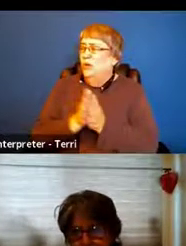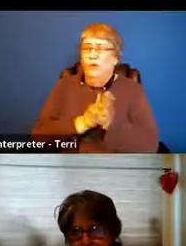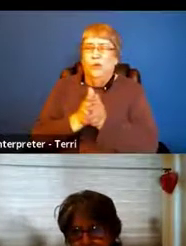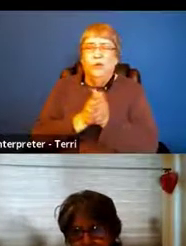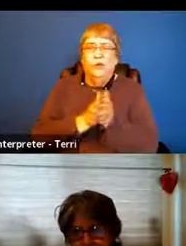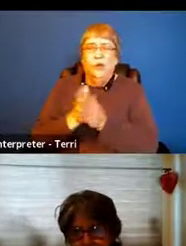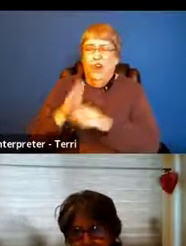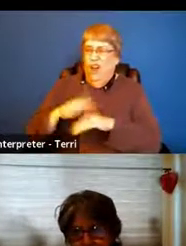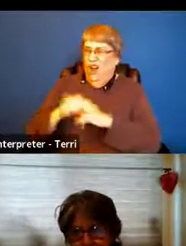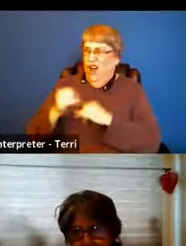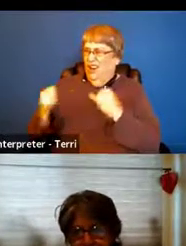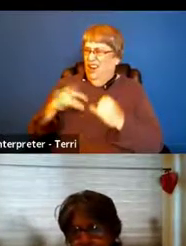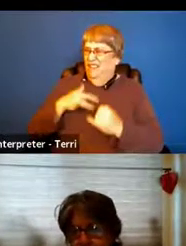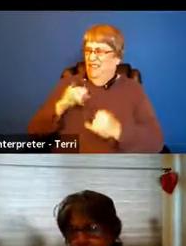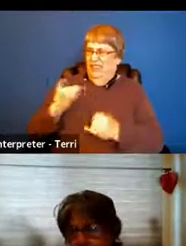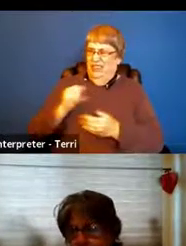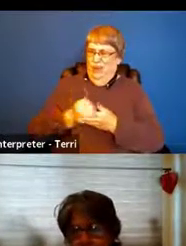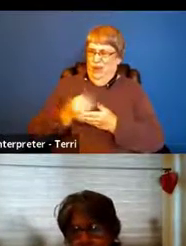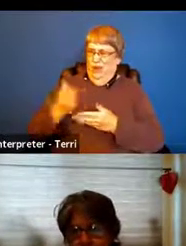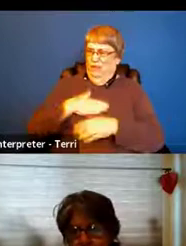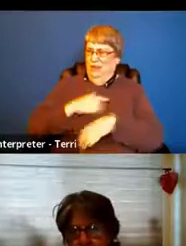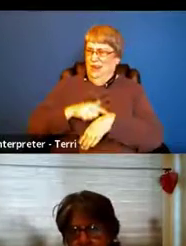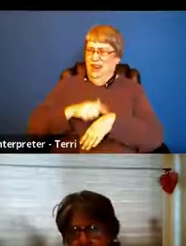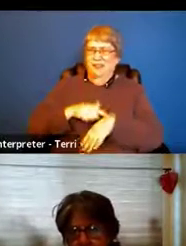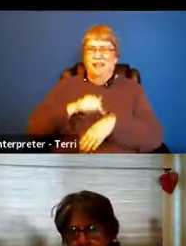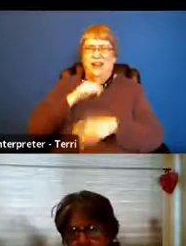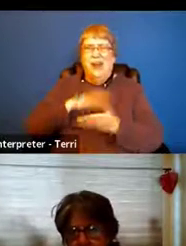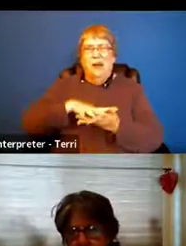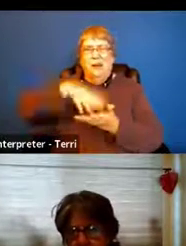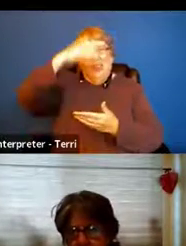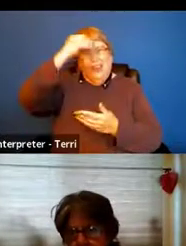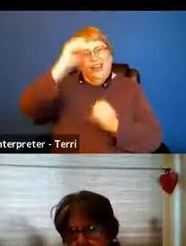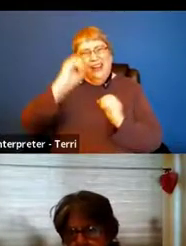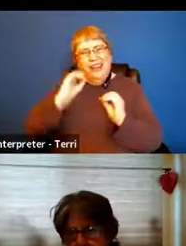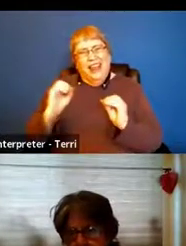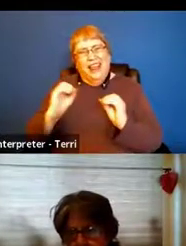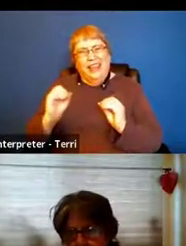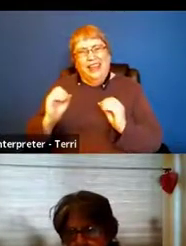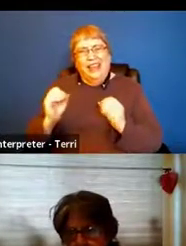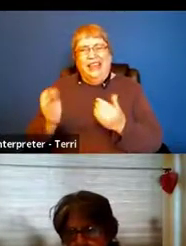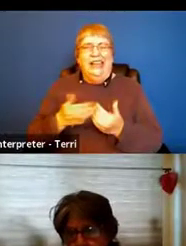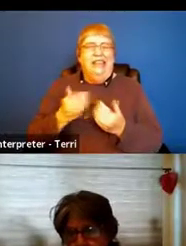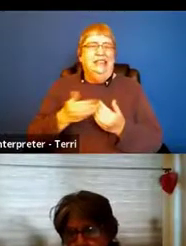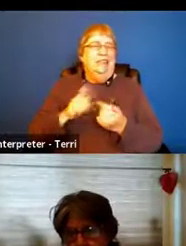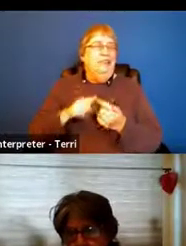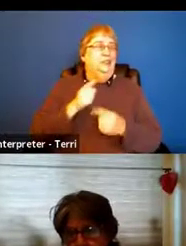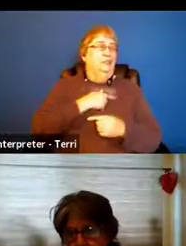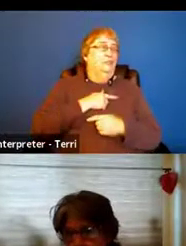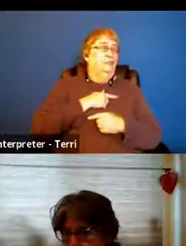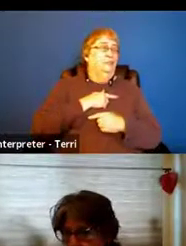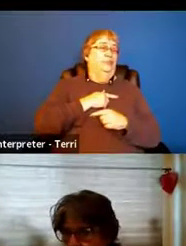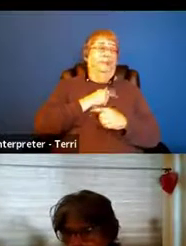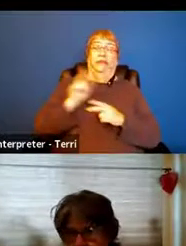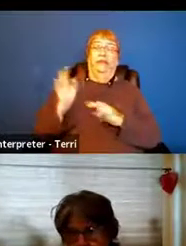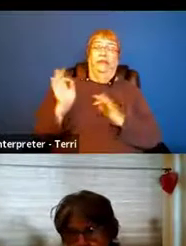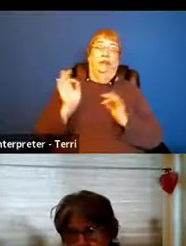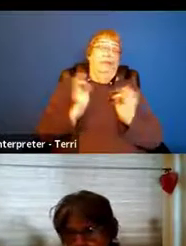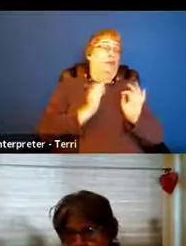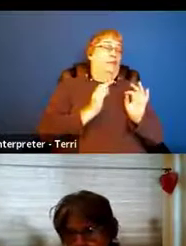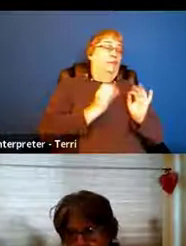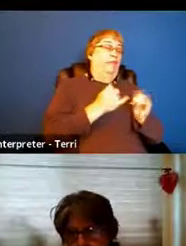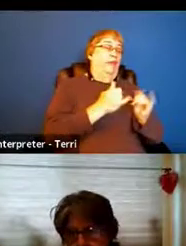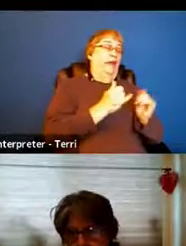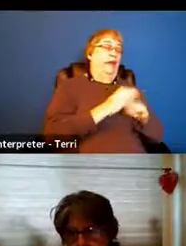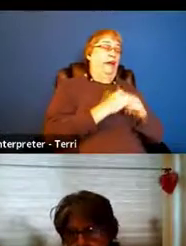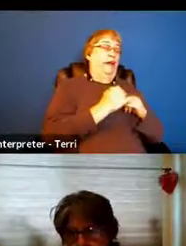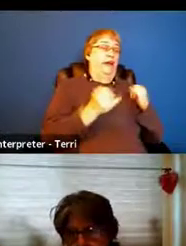like a waste of my time because I'm really not learning anything. It's so much easier to slack off on the work and look up stuff online. I'm disappointed and ashamed